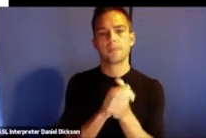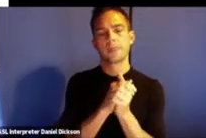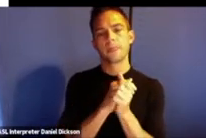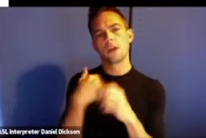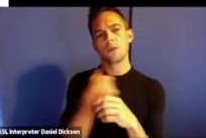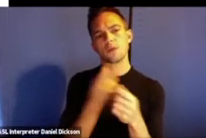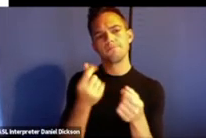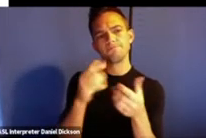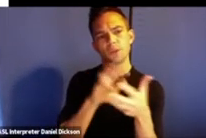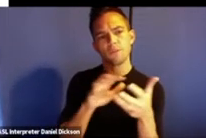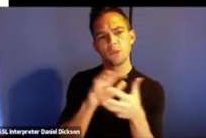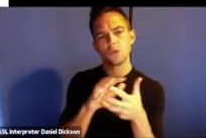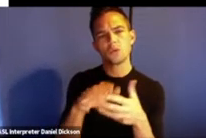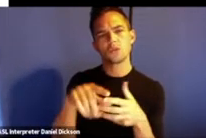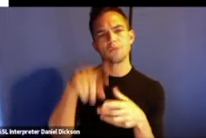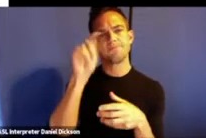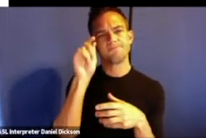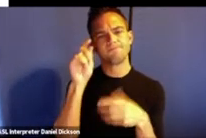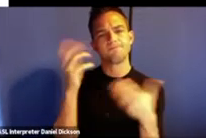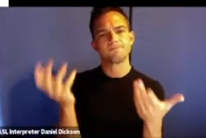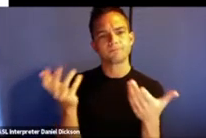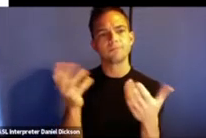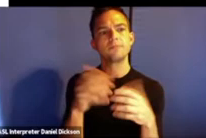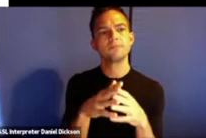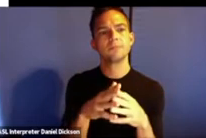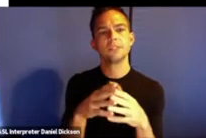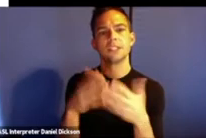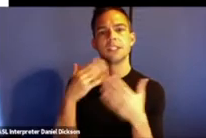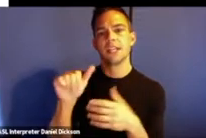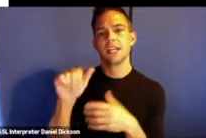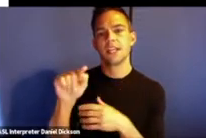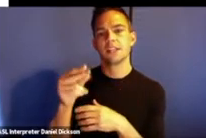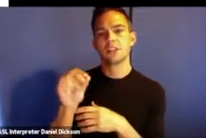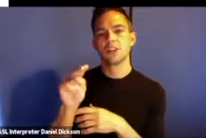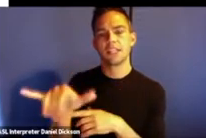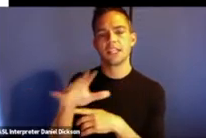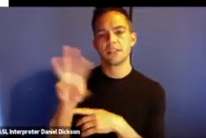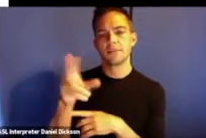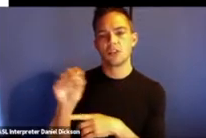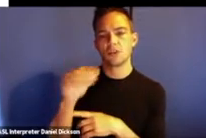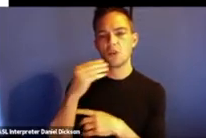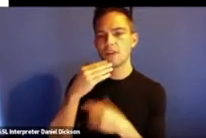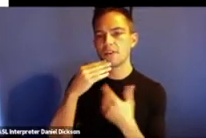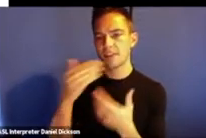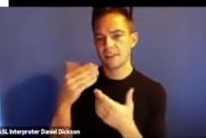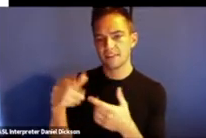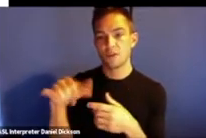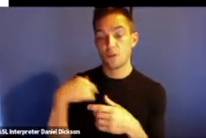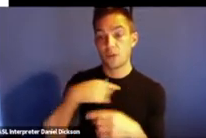bit confused by that. Thanks to Anthony at WHO and others that we actually, as a